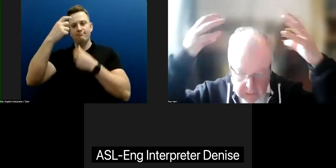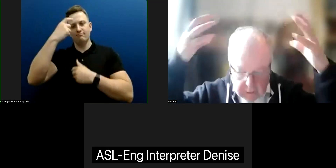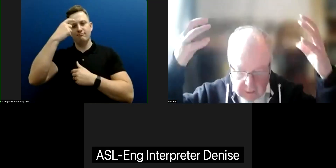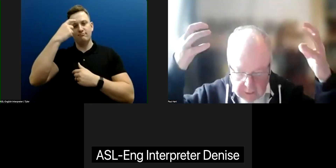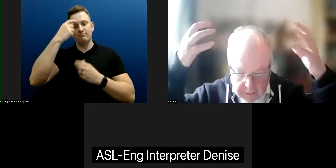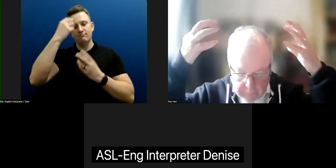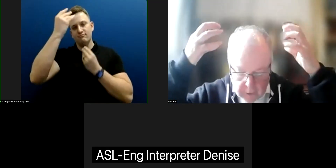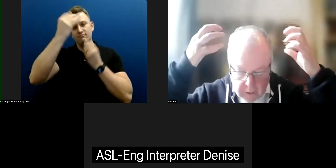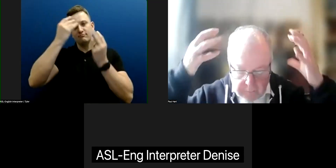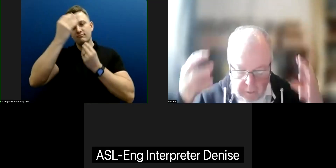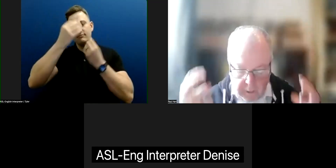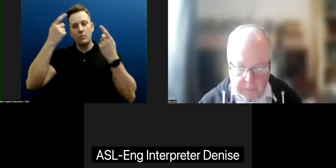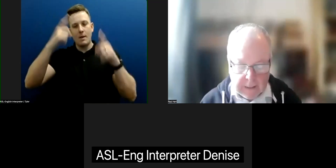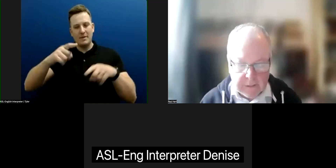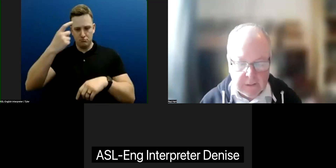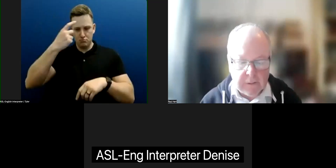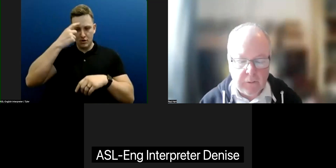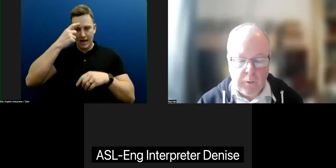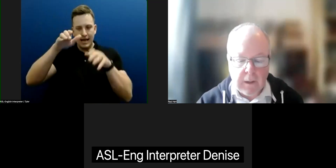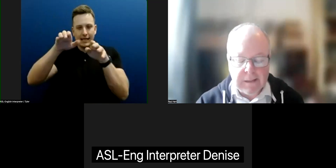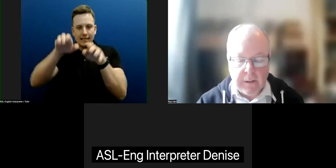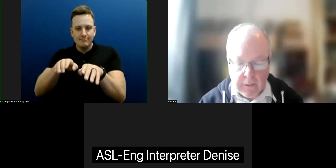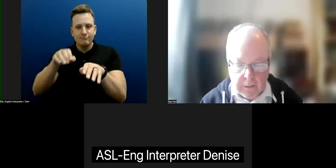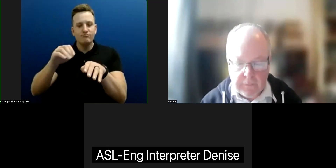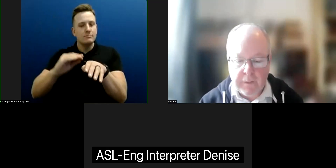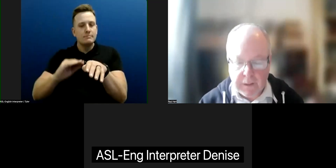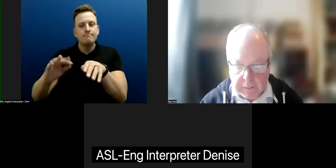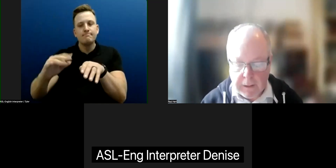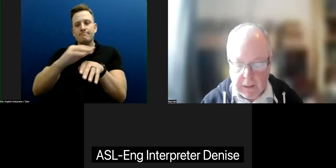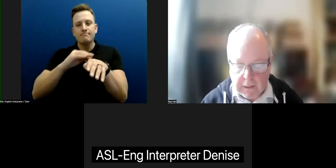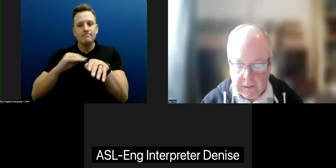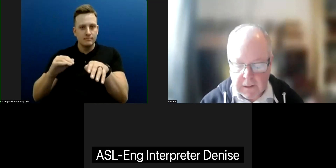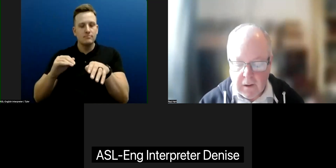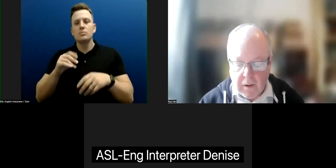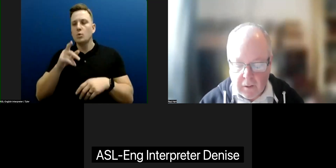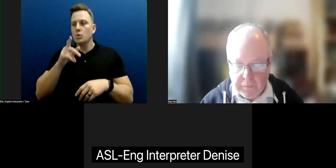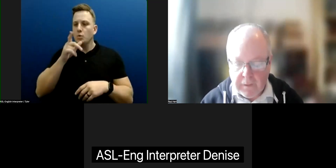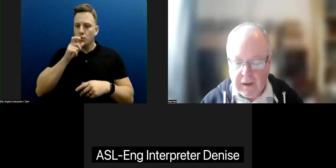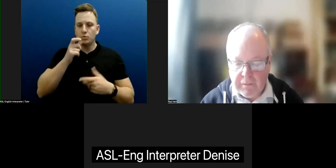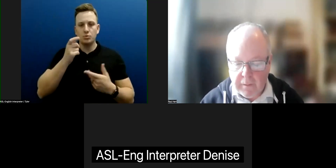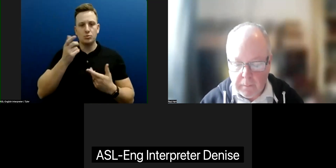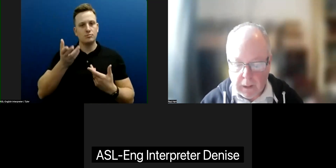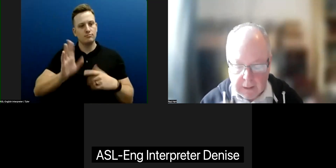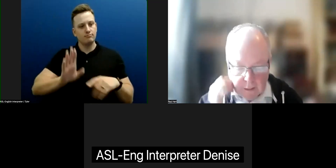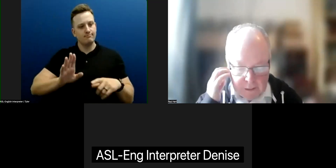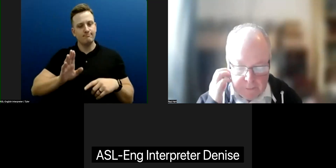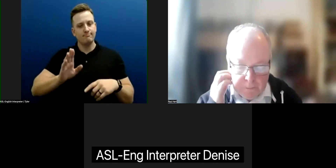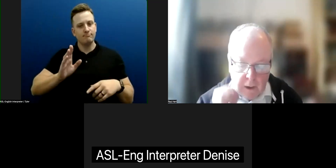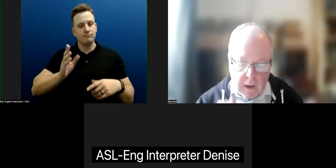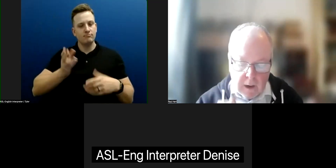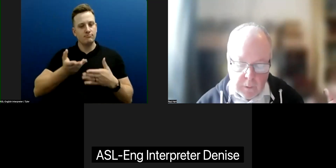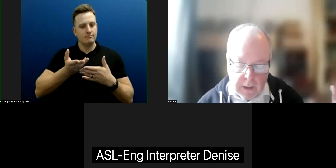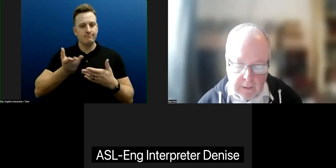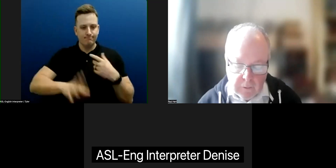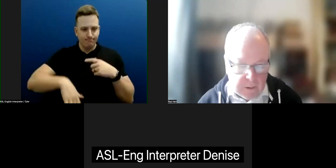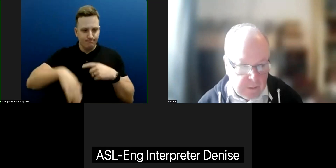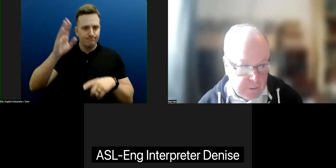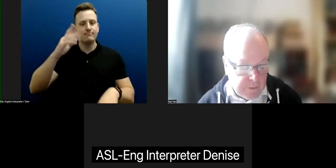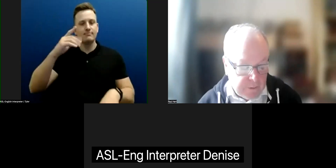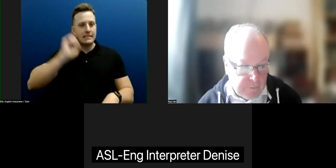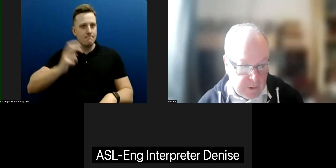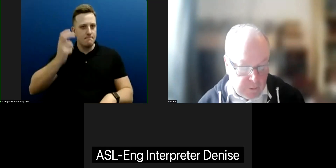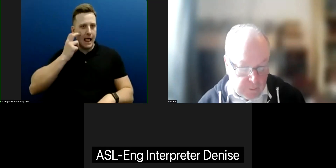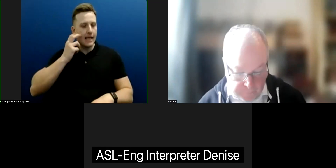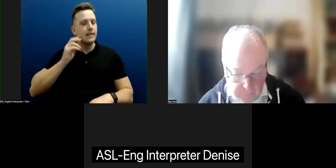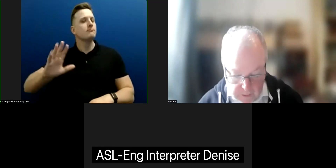neurologically for a person who has a lived experience of deaf blindness. And when I look at